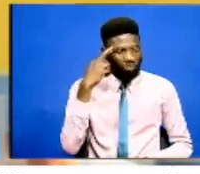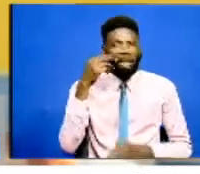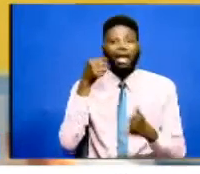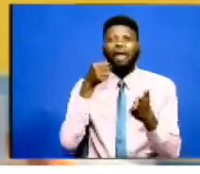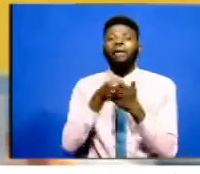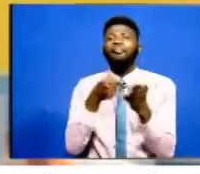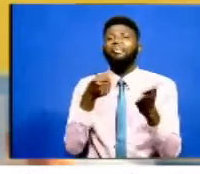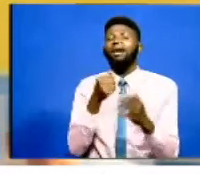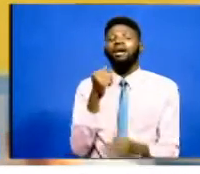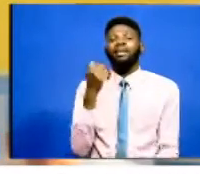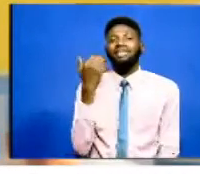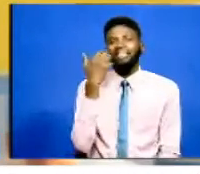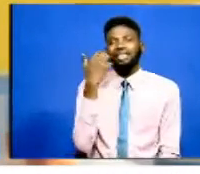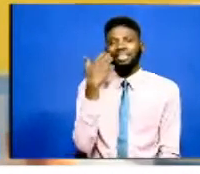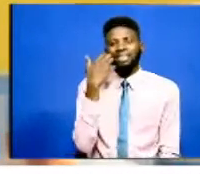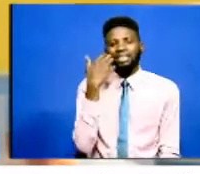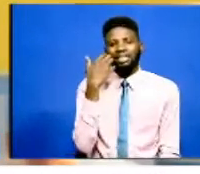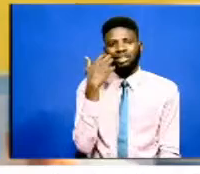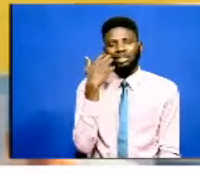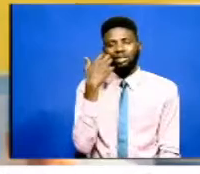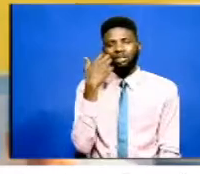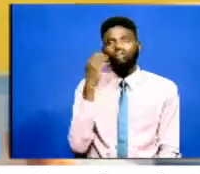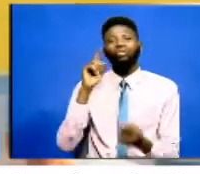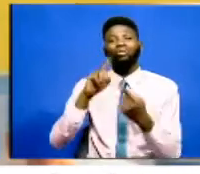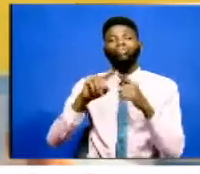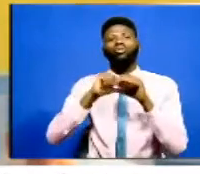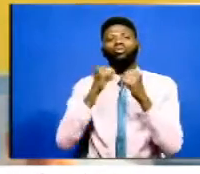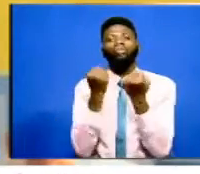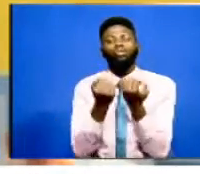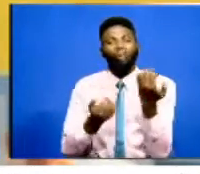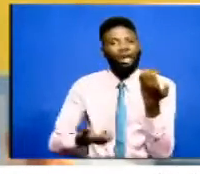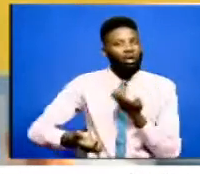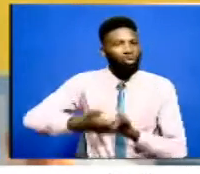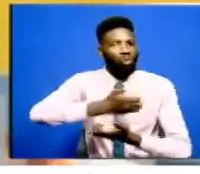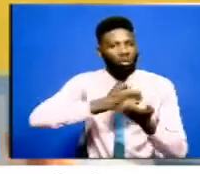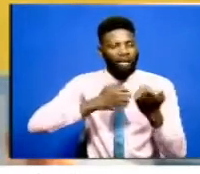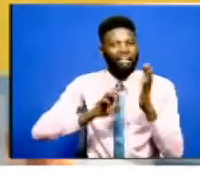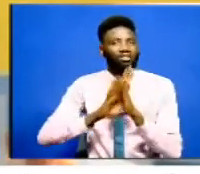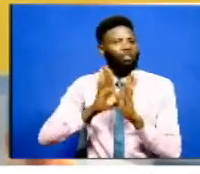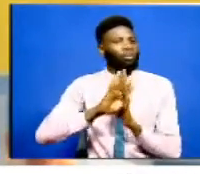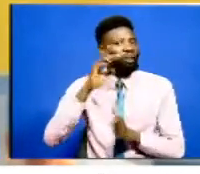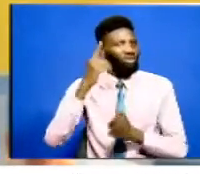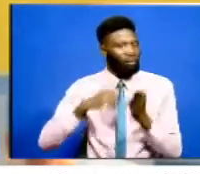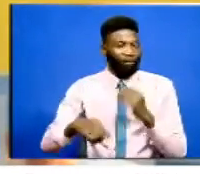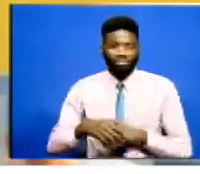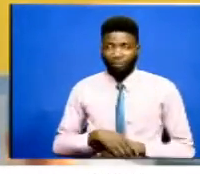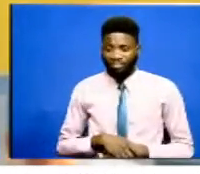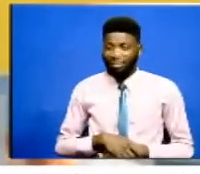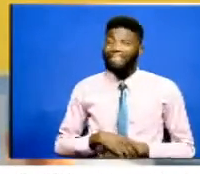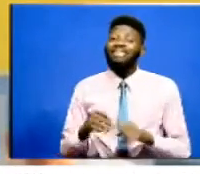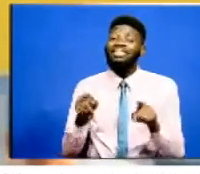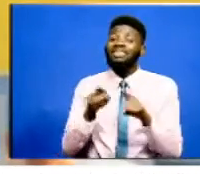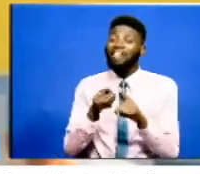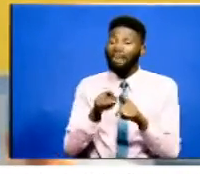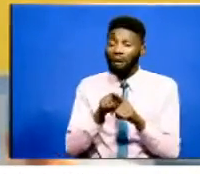disease on our socio-economic development. This is also true of malaria. Past studies have